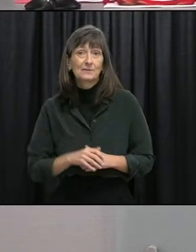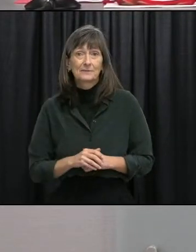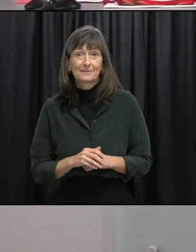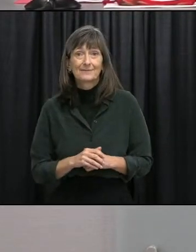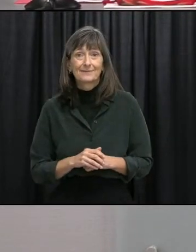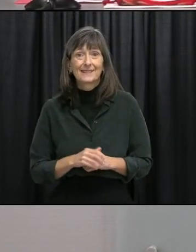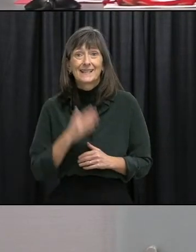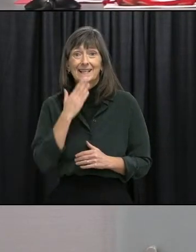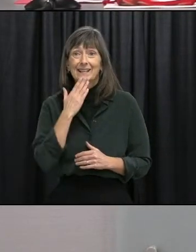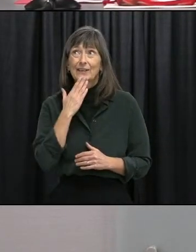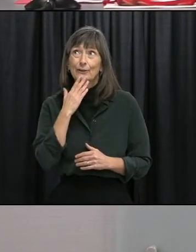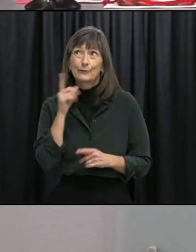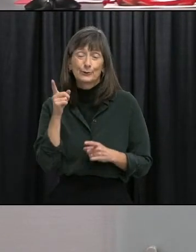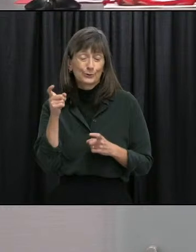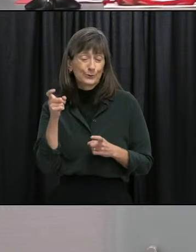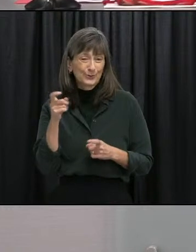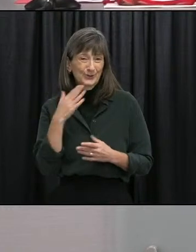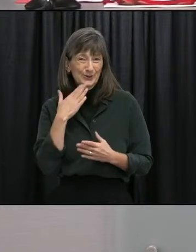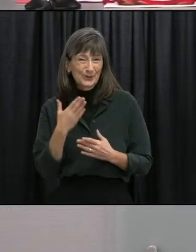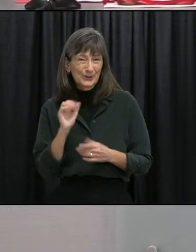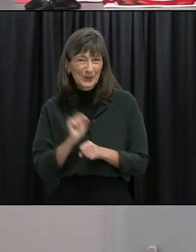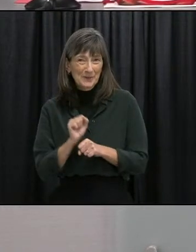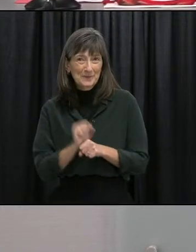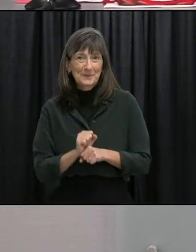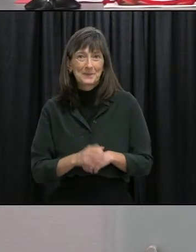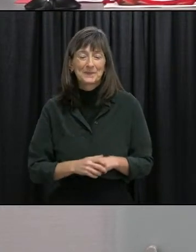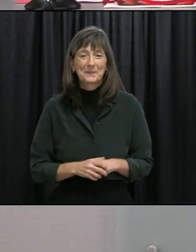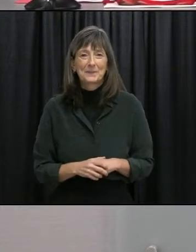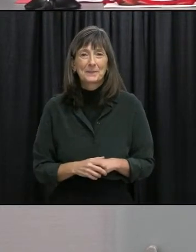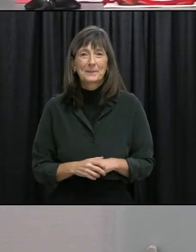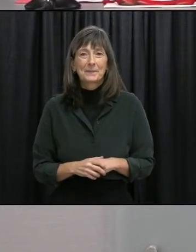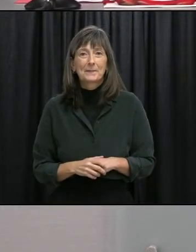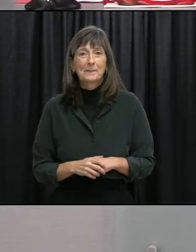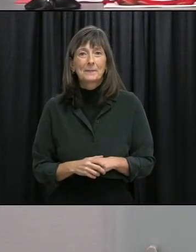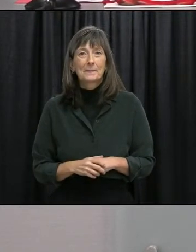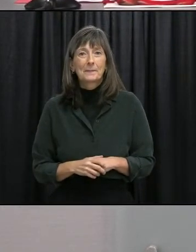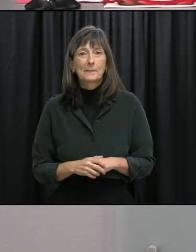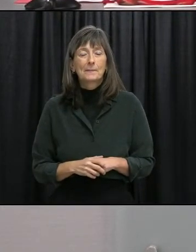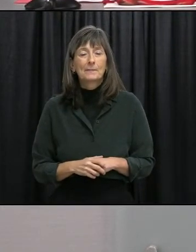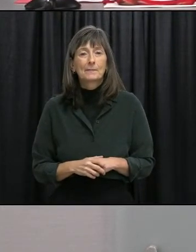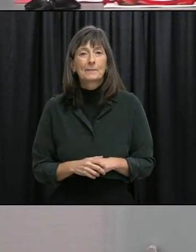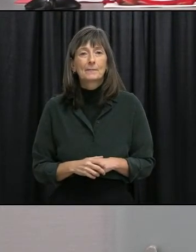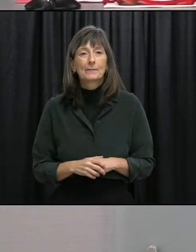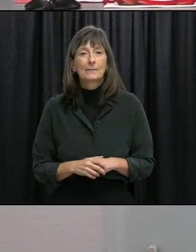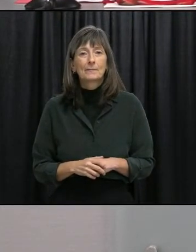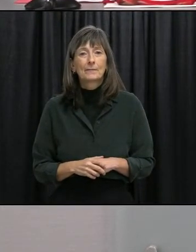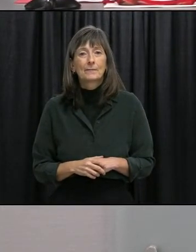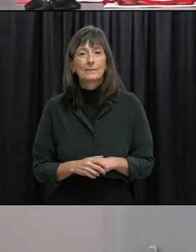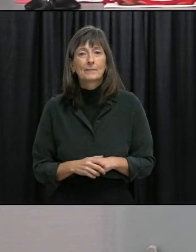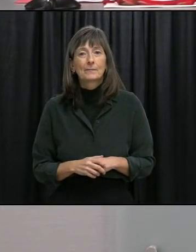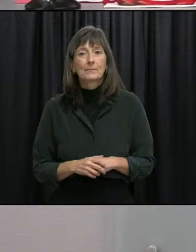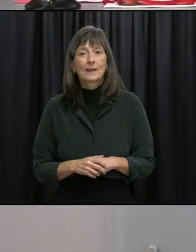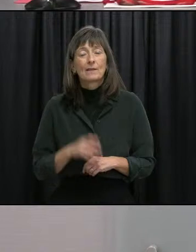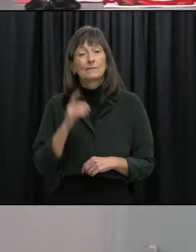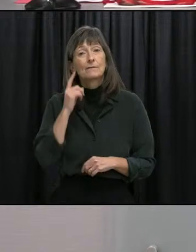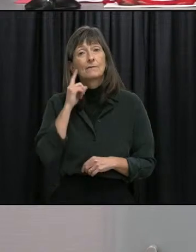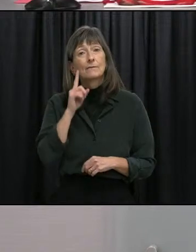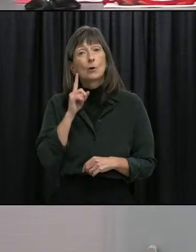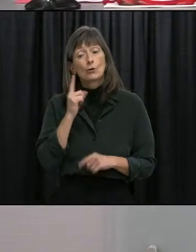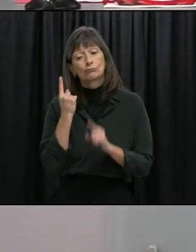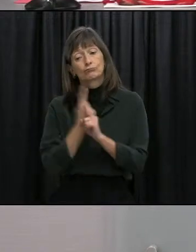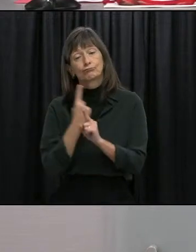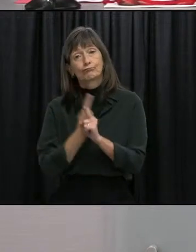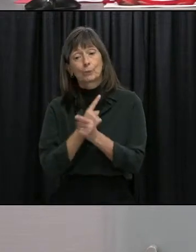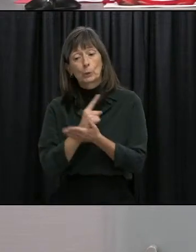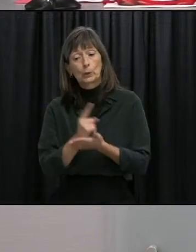Thanks for running a tight ship as always. And as I say, we'll advise of a time for our